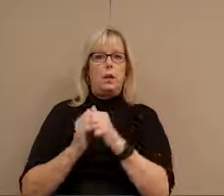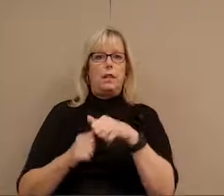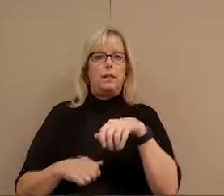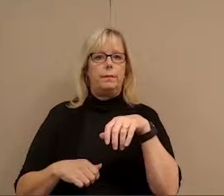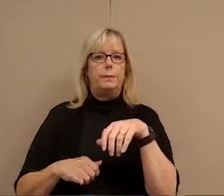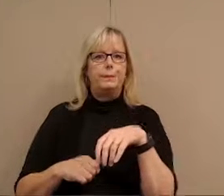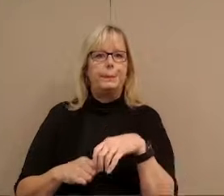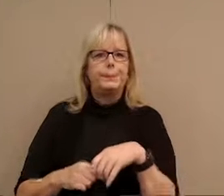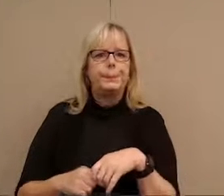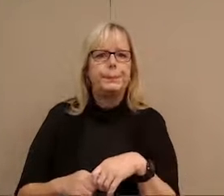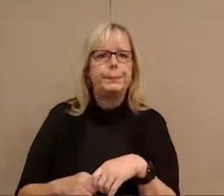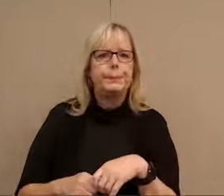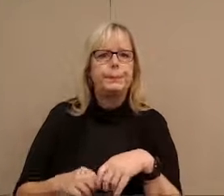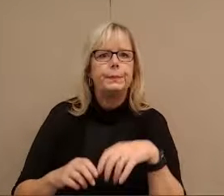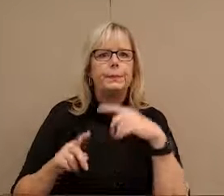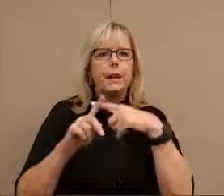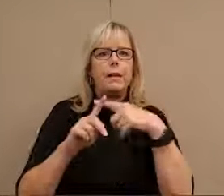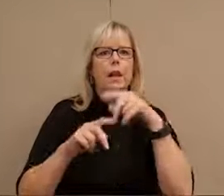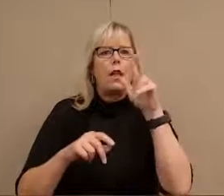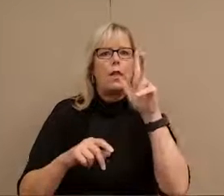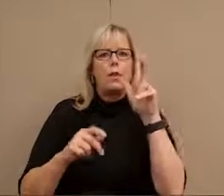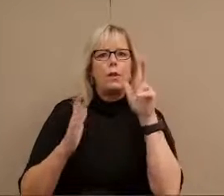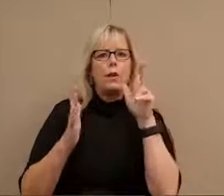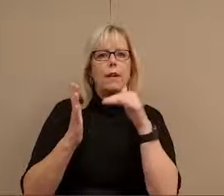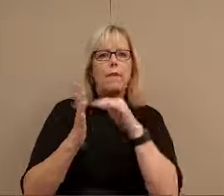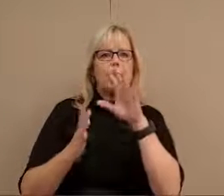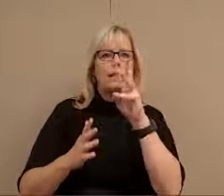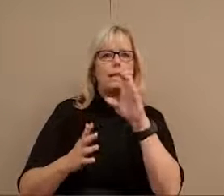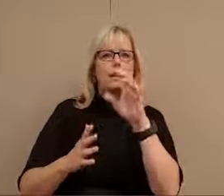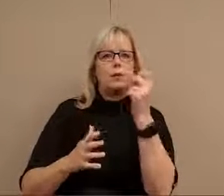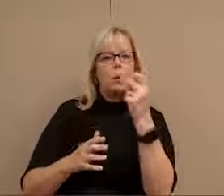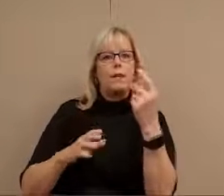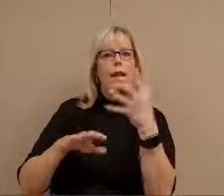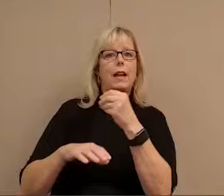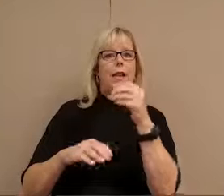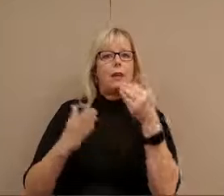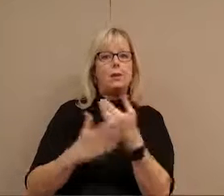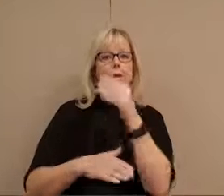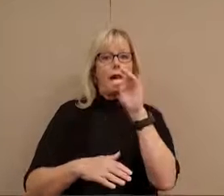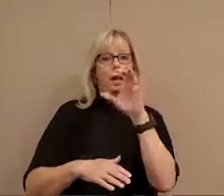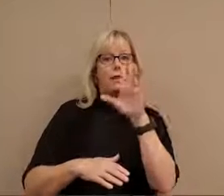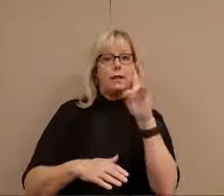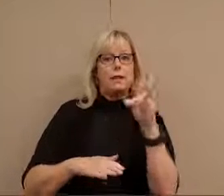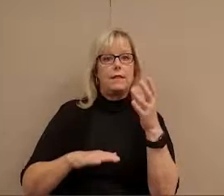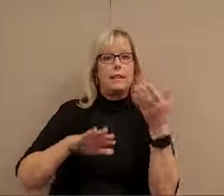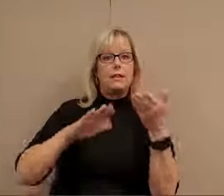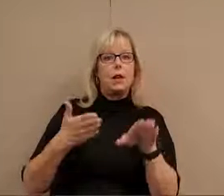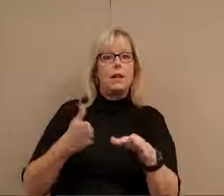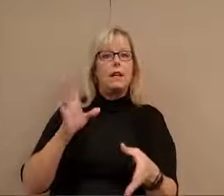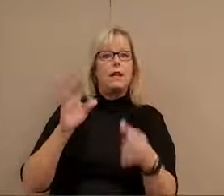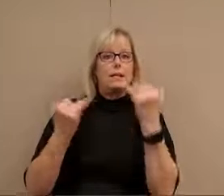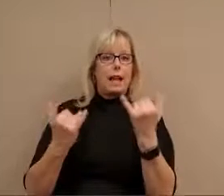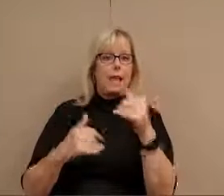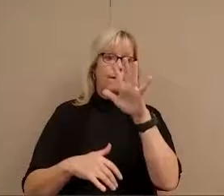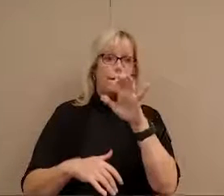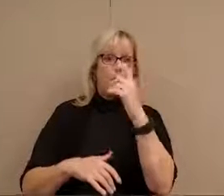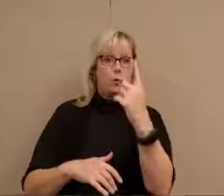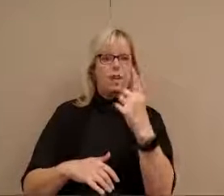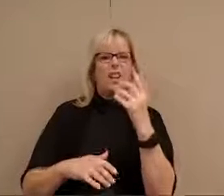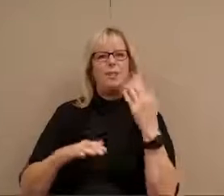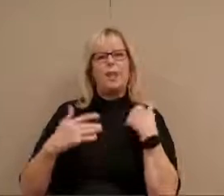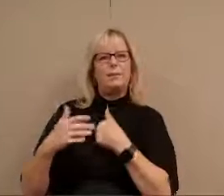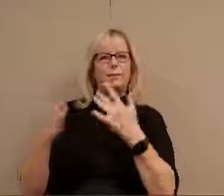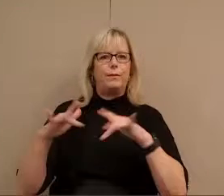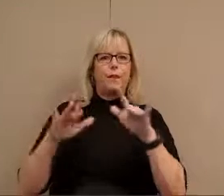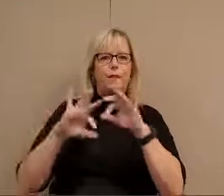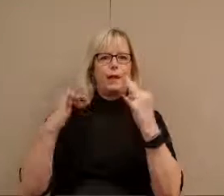and 380,712 negatives. Total number of deaths to date is 501, and our condolences go out to those families.